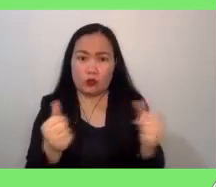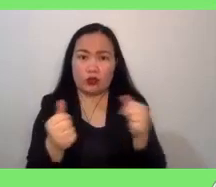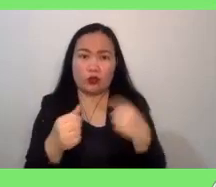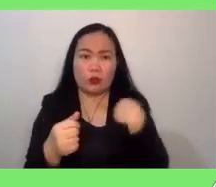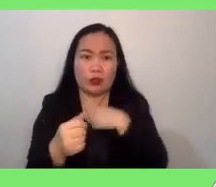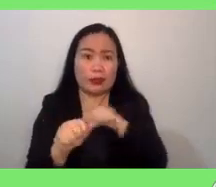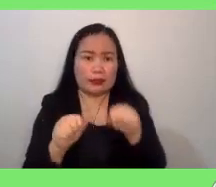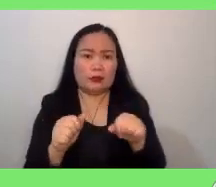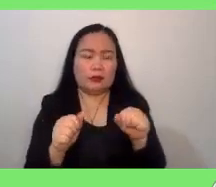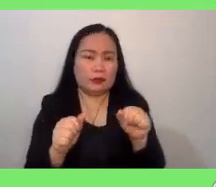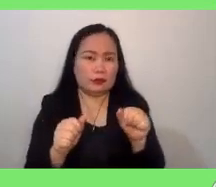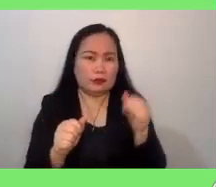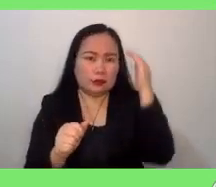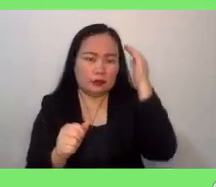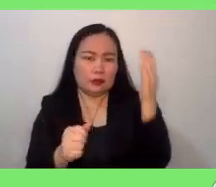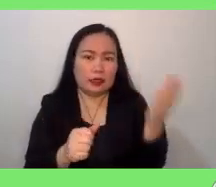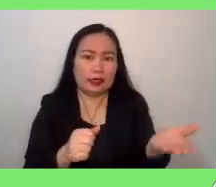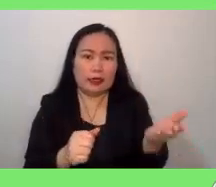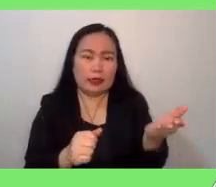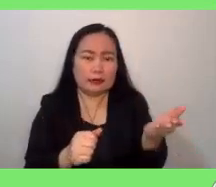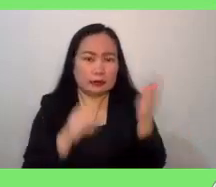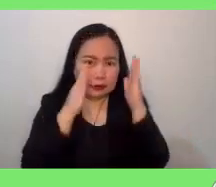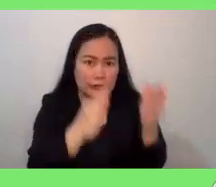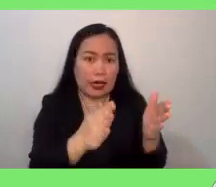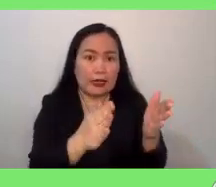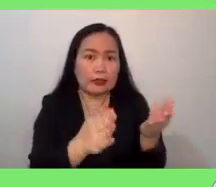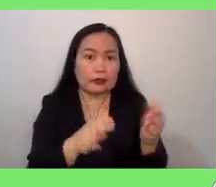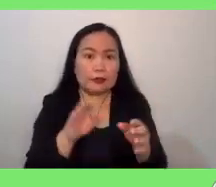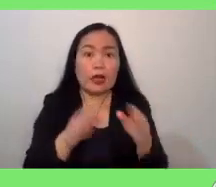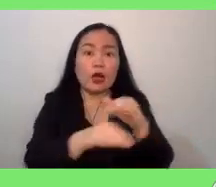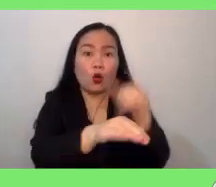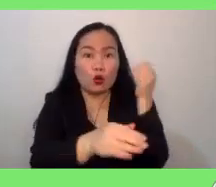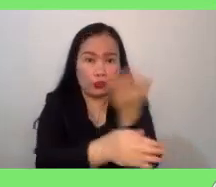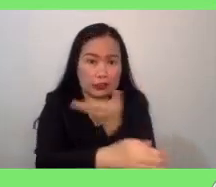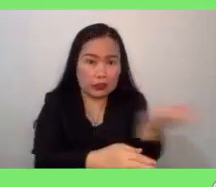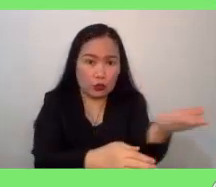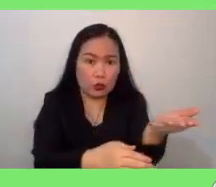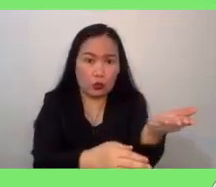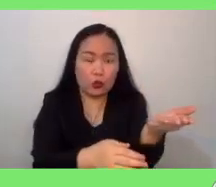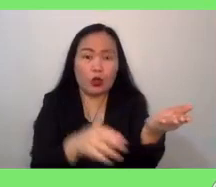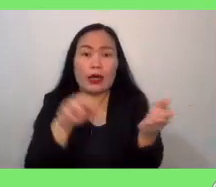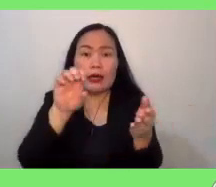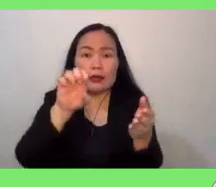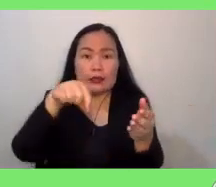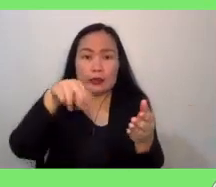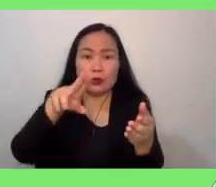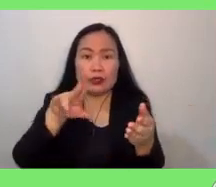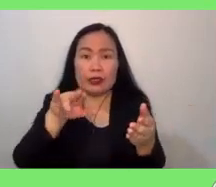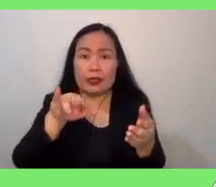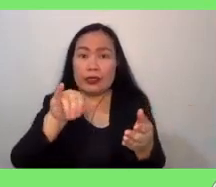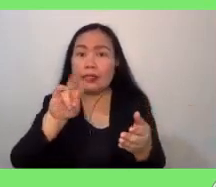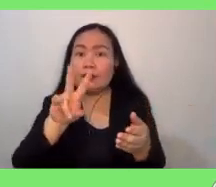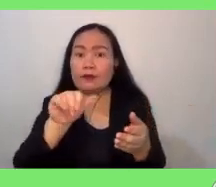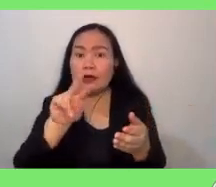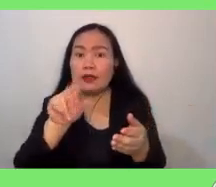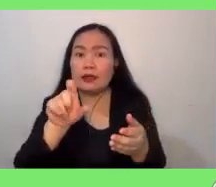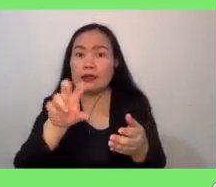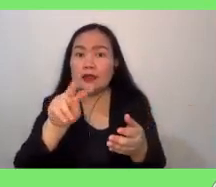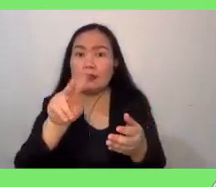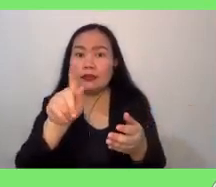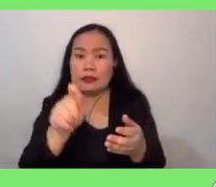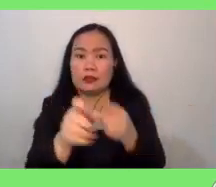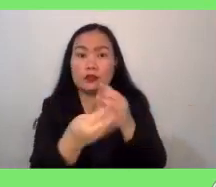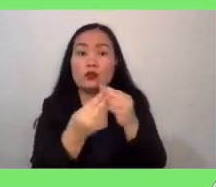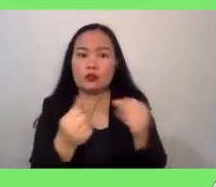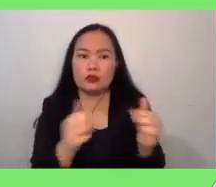solution, so we can consider these two as equivalent equations. Now, halimbawa, ma'am, nag-true dito,